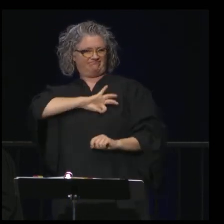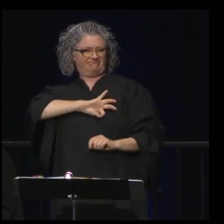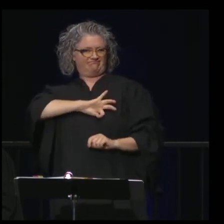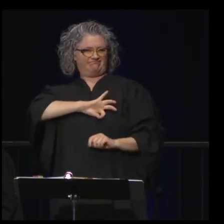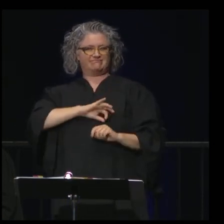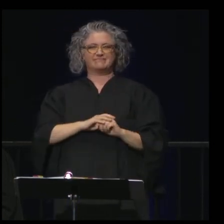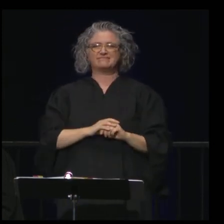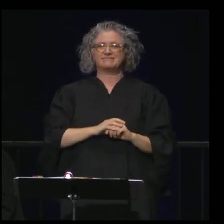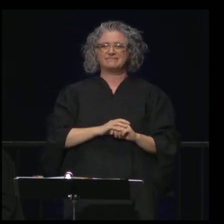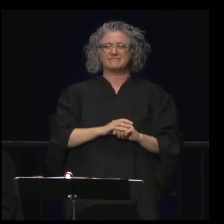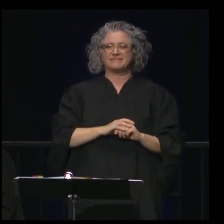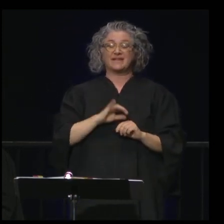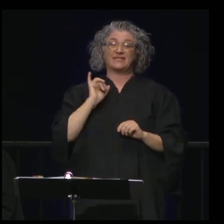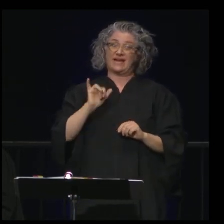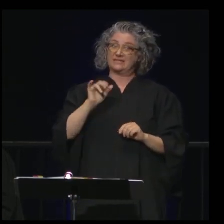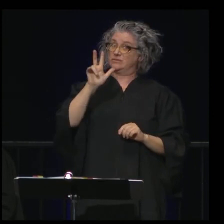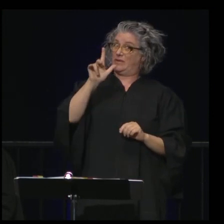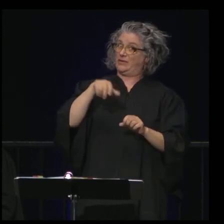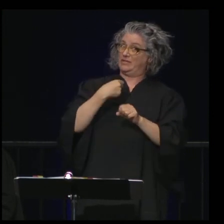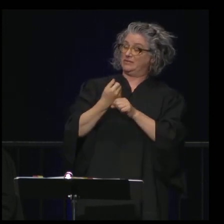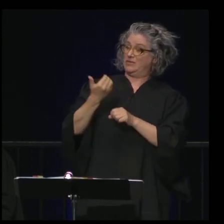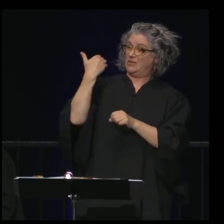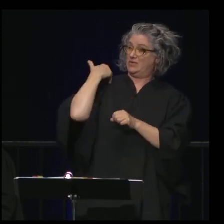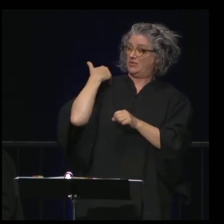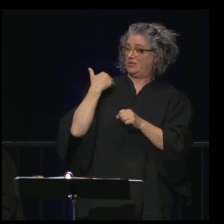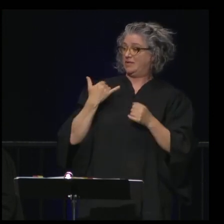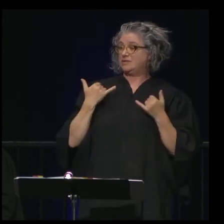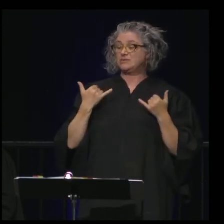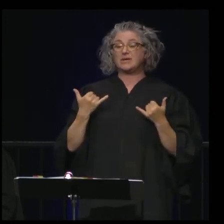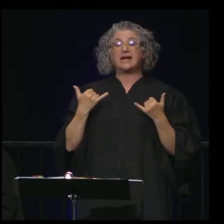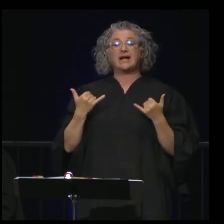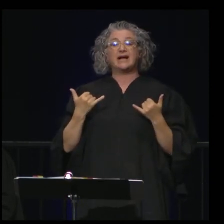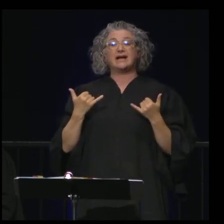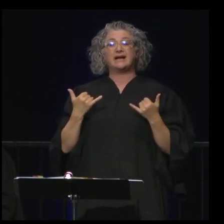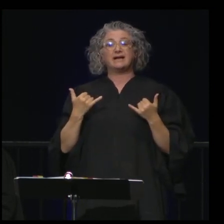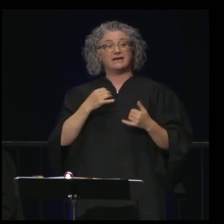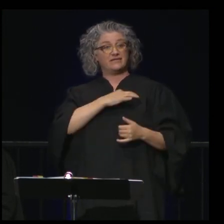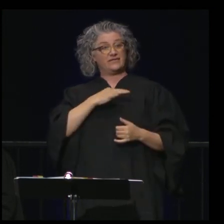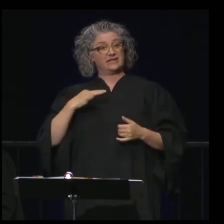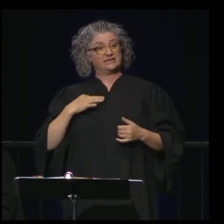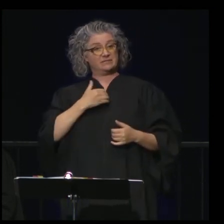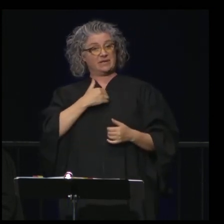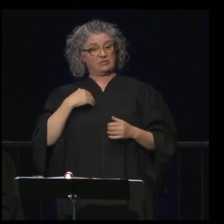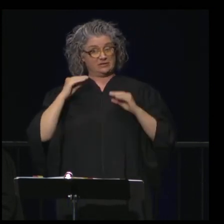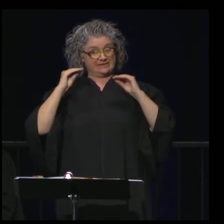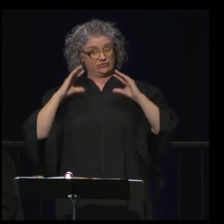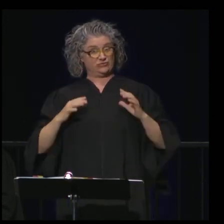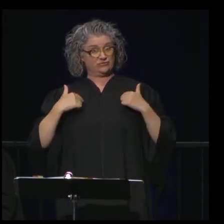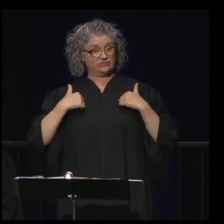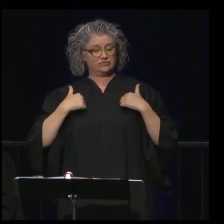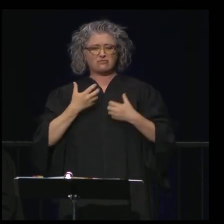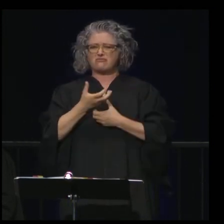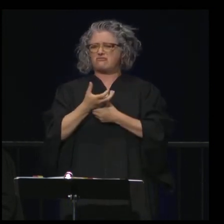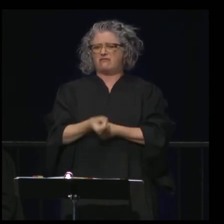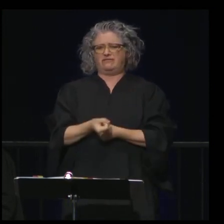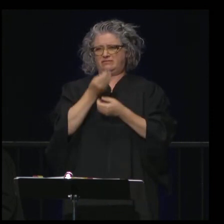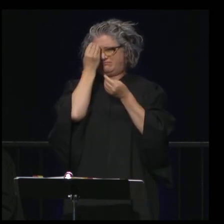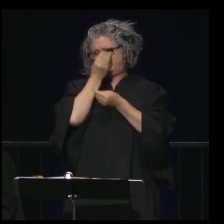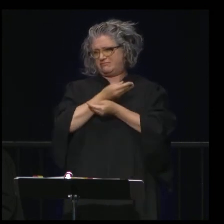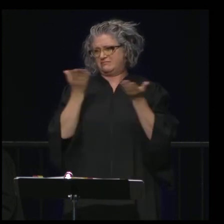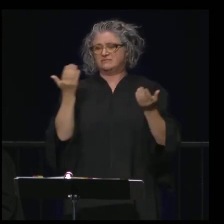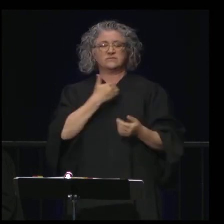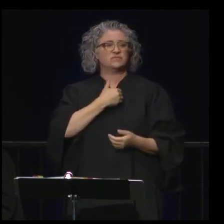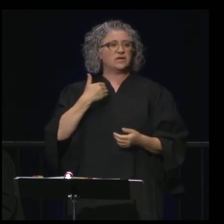That was all 23 years ago, but today, as a faculty member, I can say with confidence,